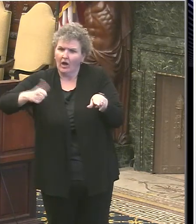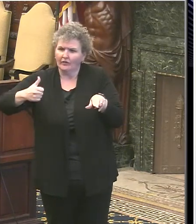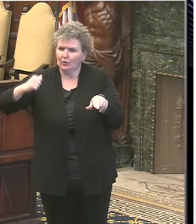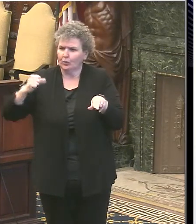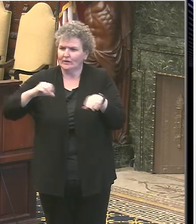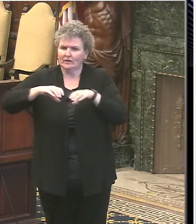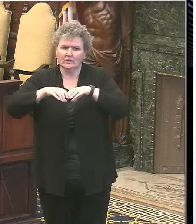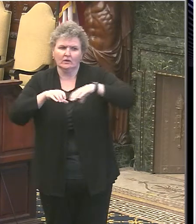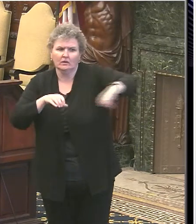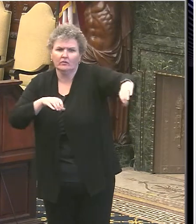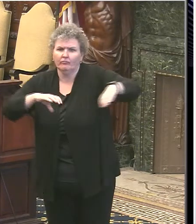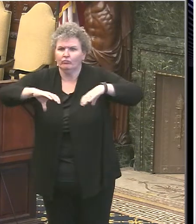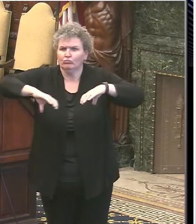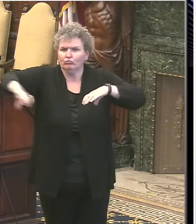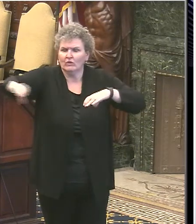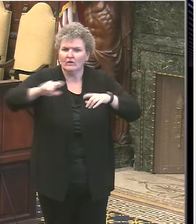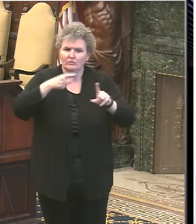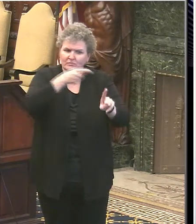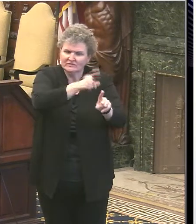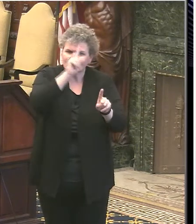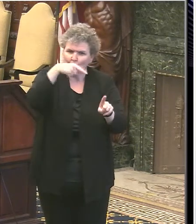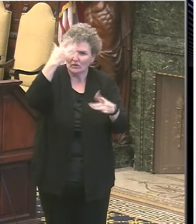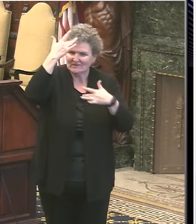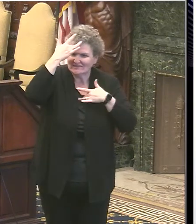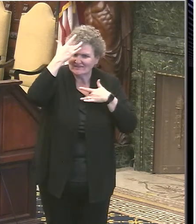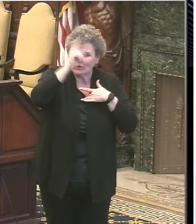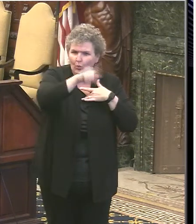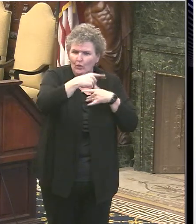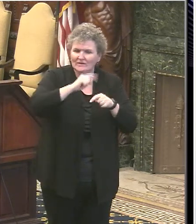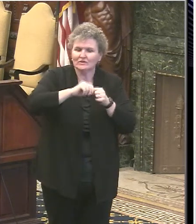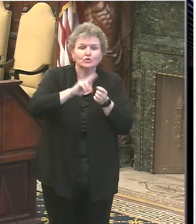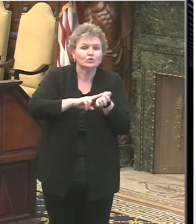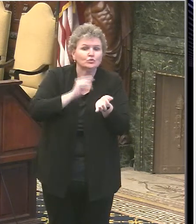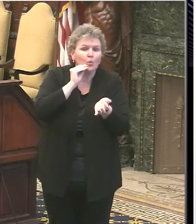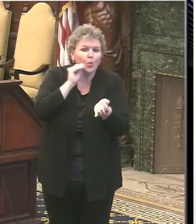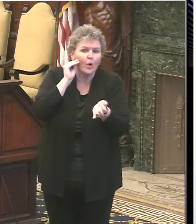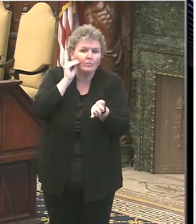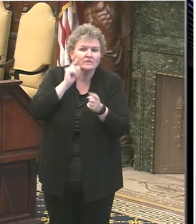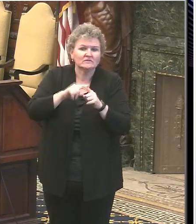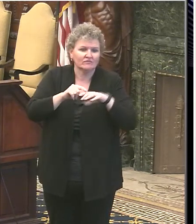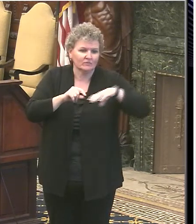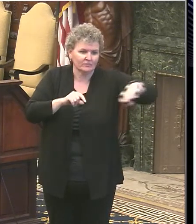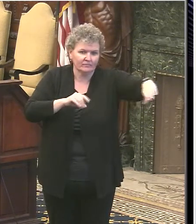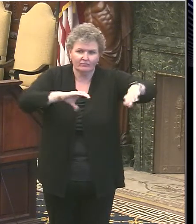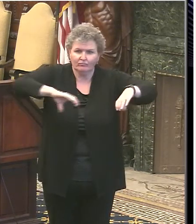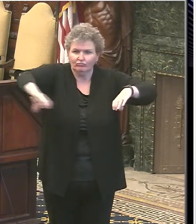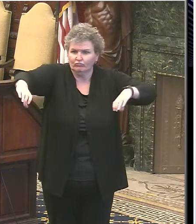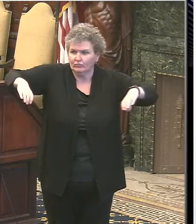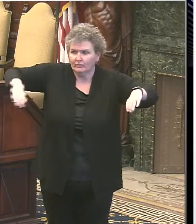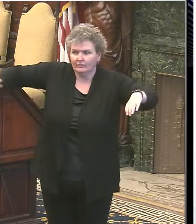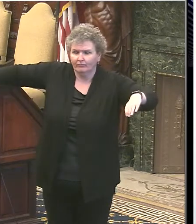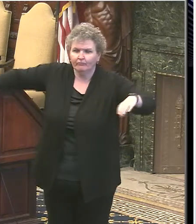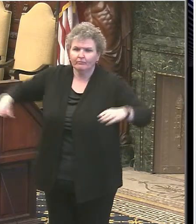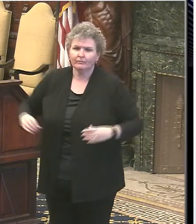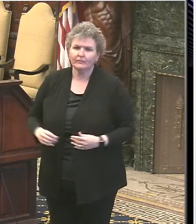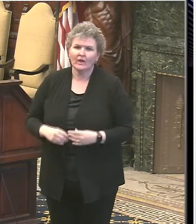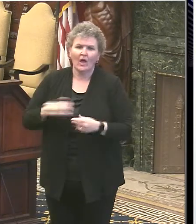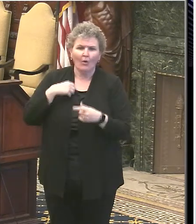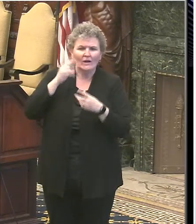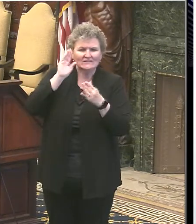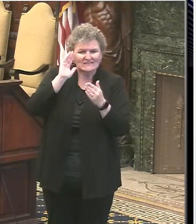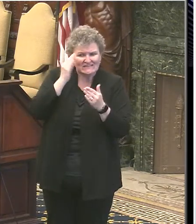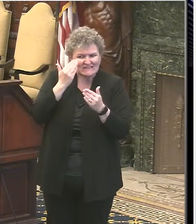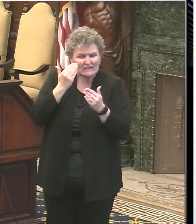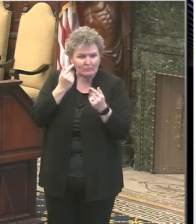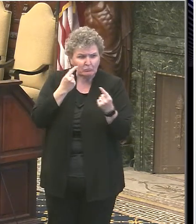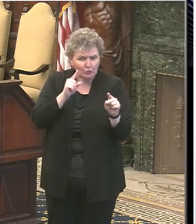more severely ill. And so that's what thinking led us to develop the COVID relief unit. And the COVID relief unit seems to be working as we expected.